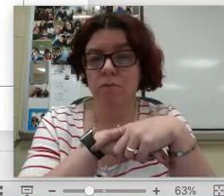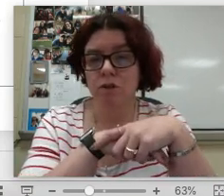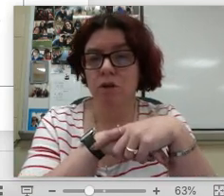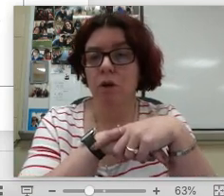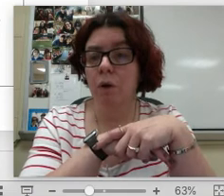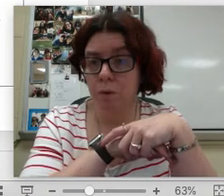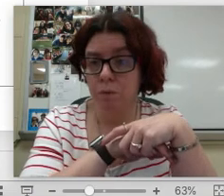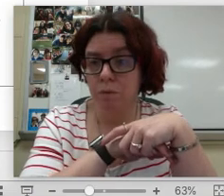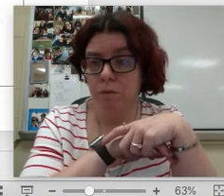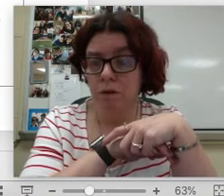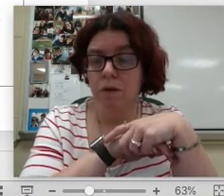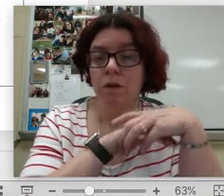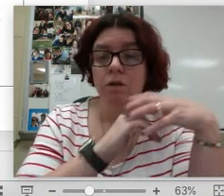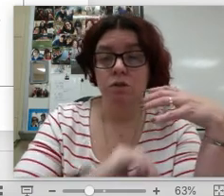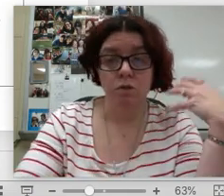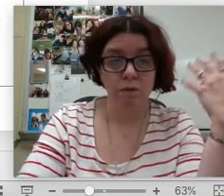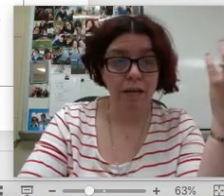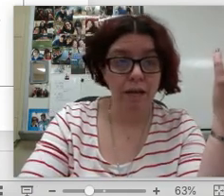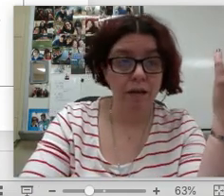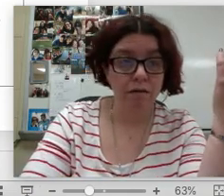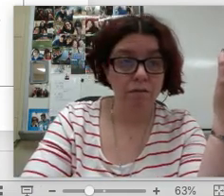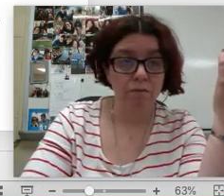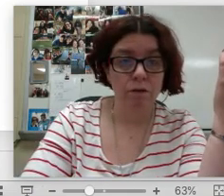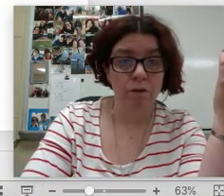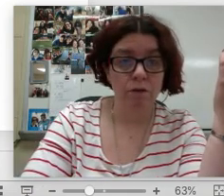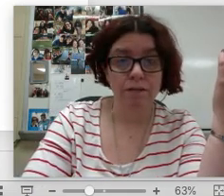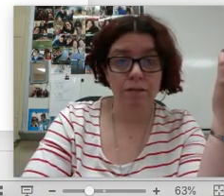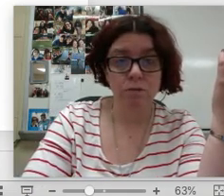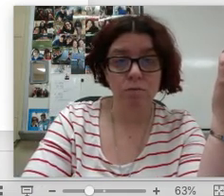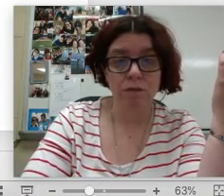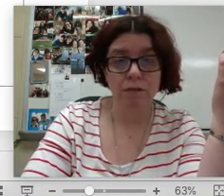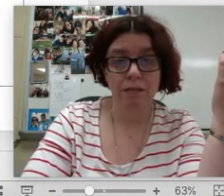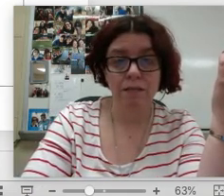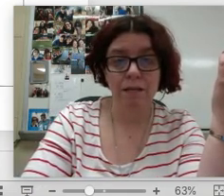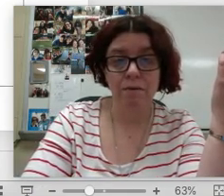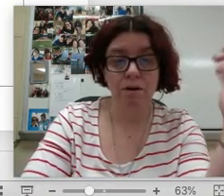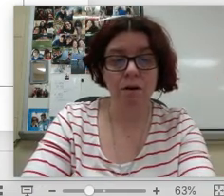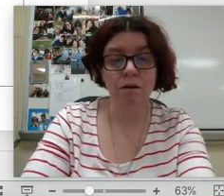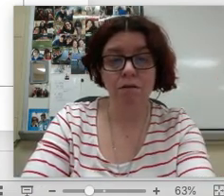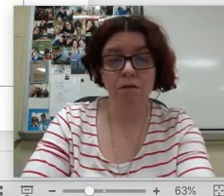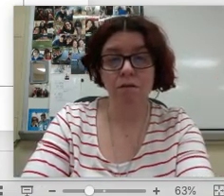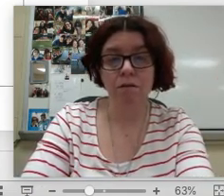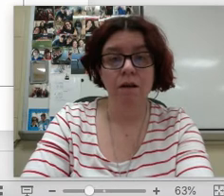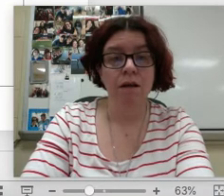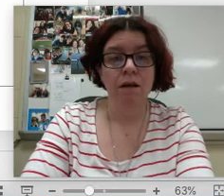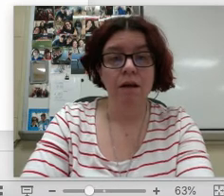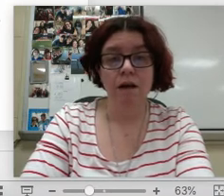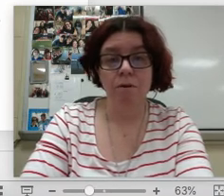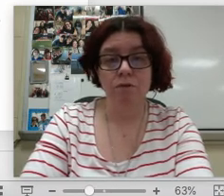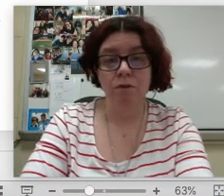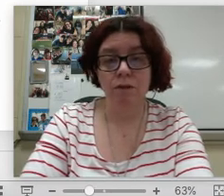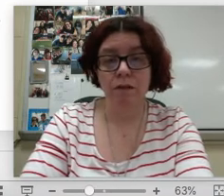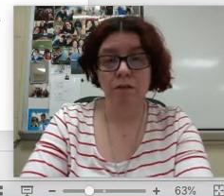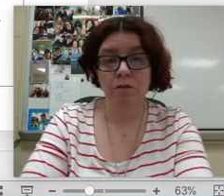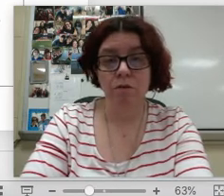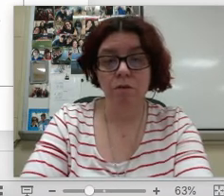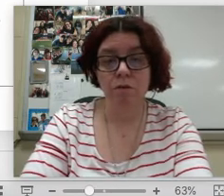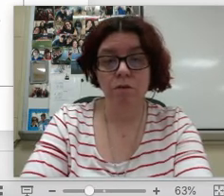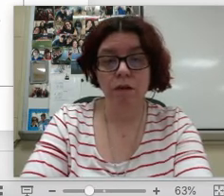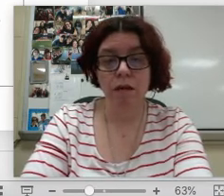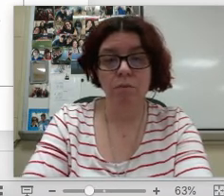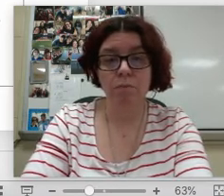red striped shirt. Who? So again, go back to this one. We take this EBR, eyebrows furrowed down, head